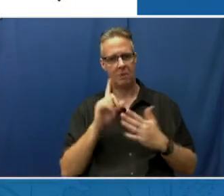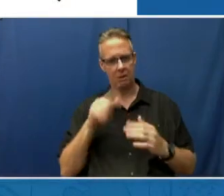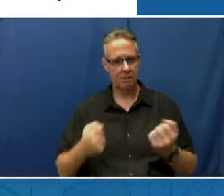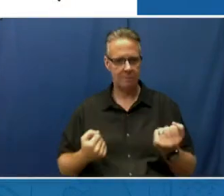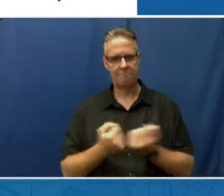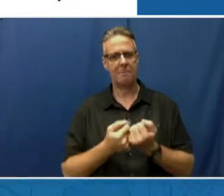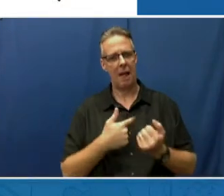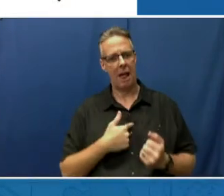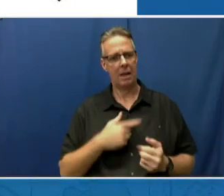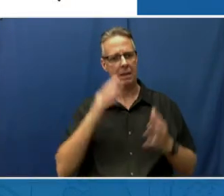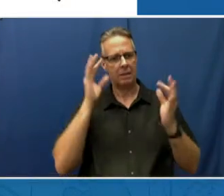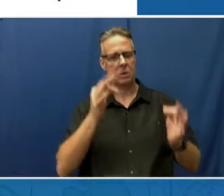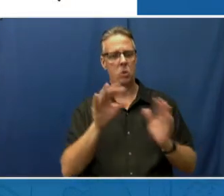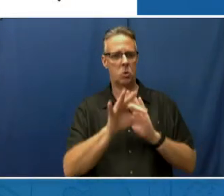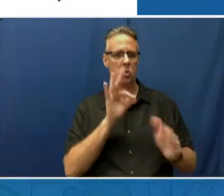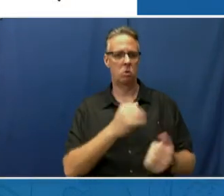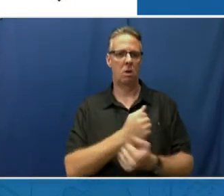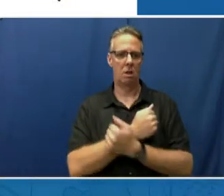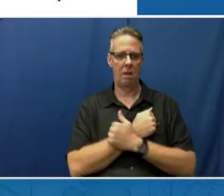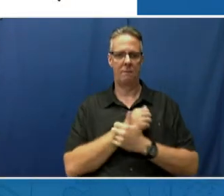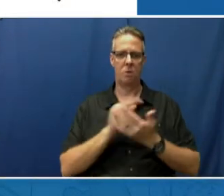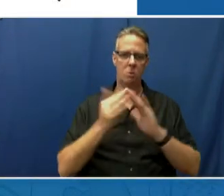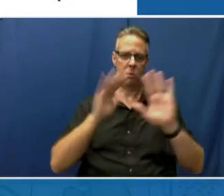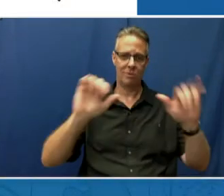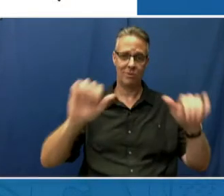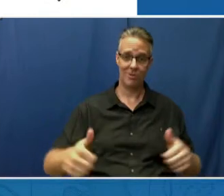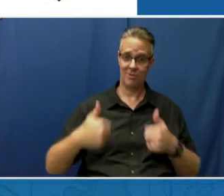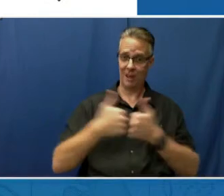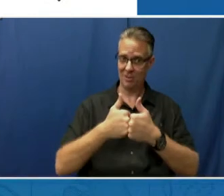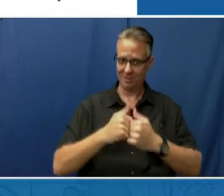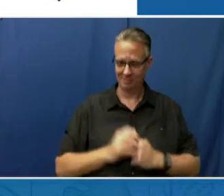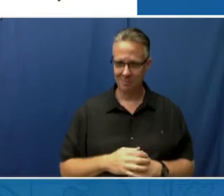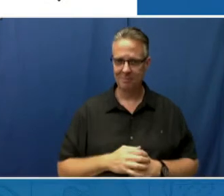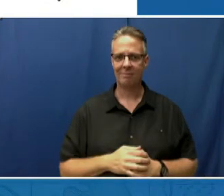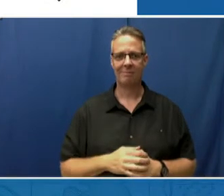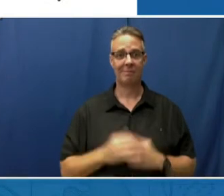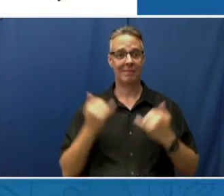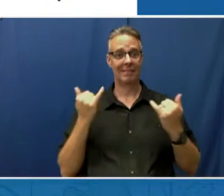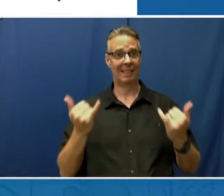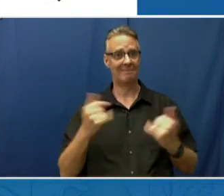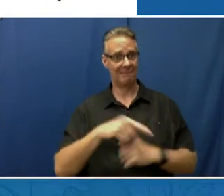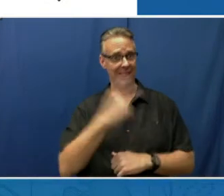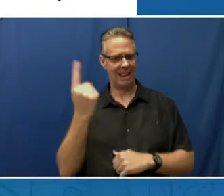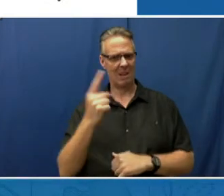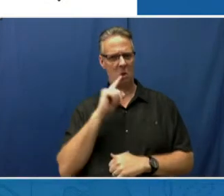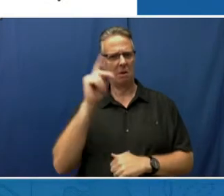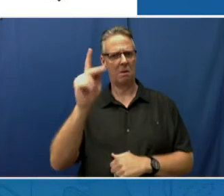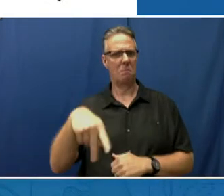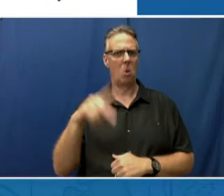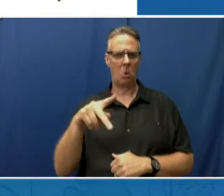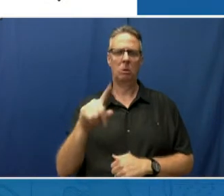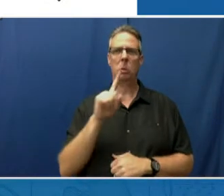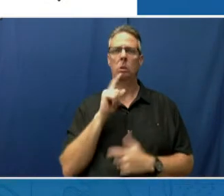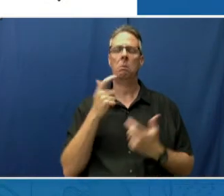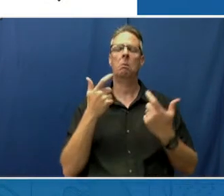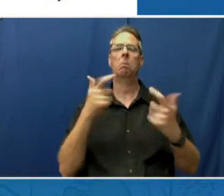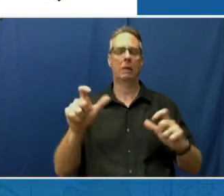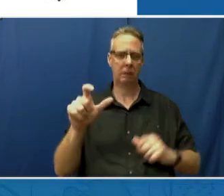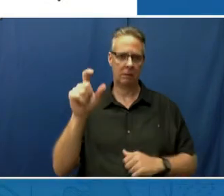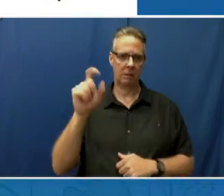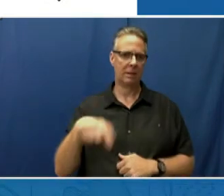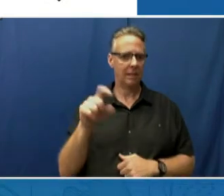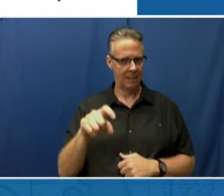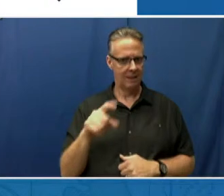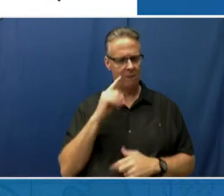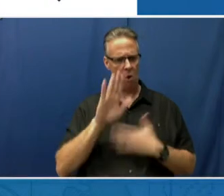Love community challenge today. At a time like this, Portland is in need, deep need of something to